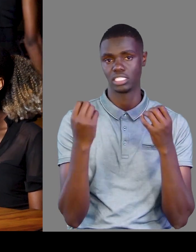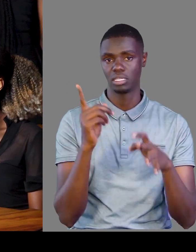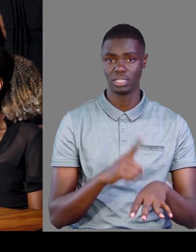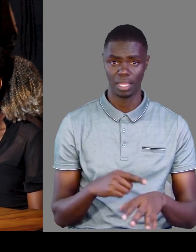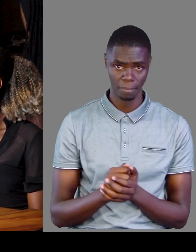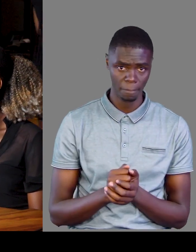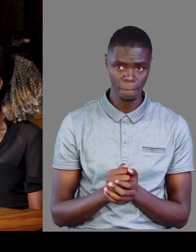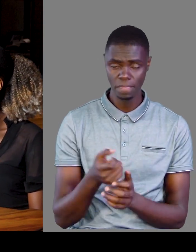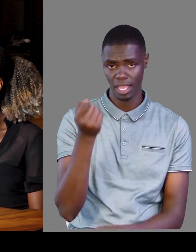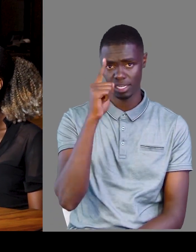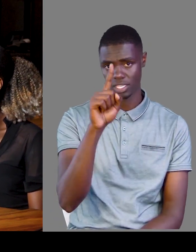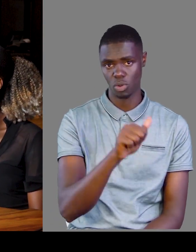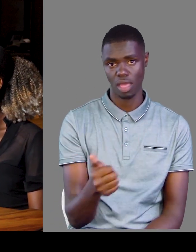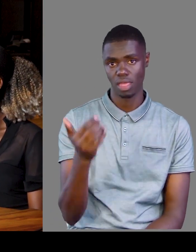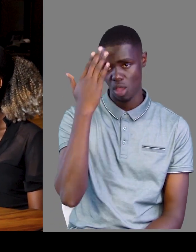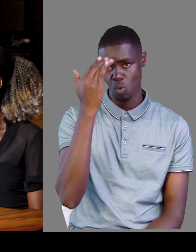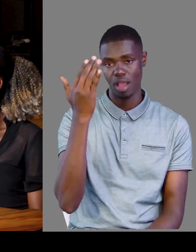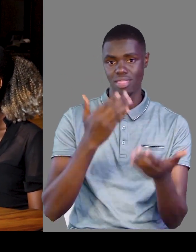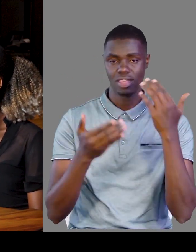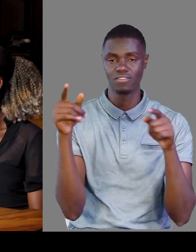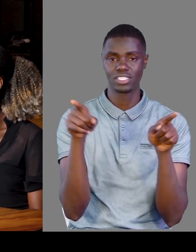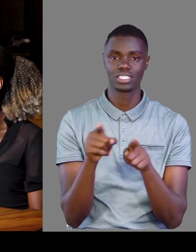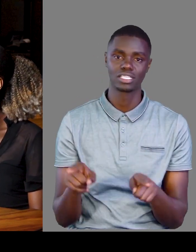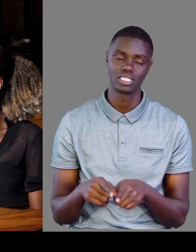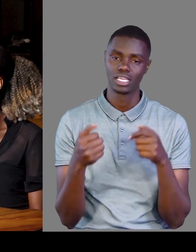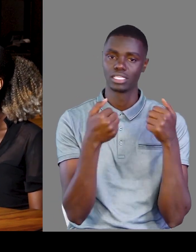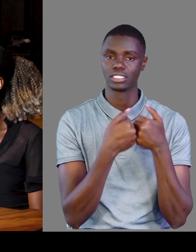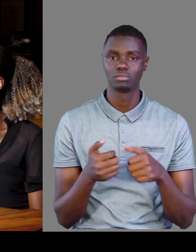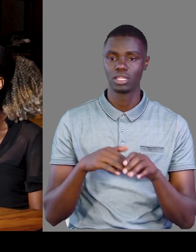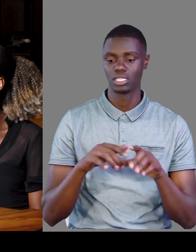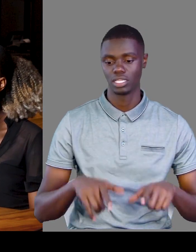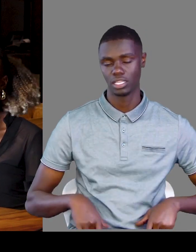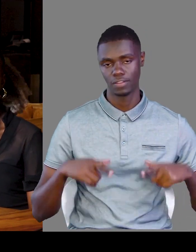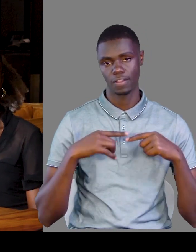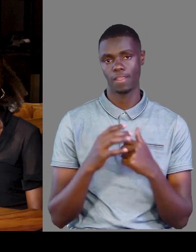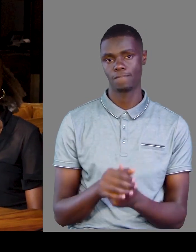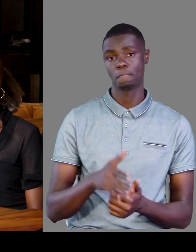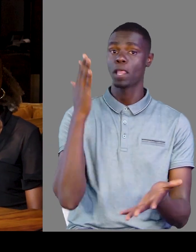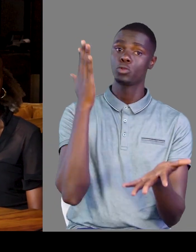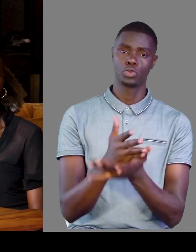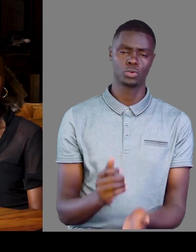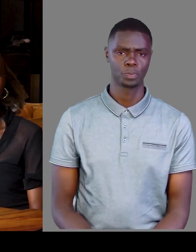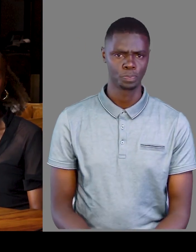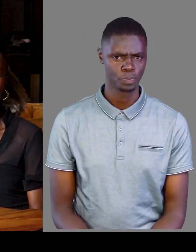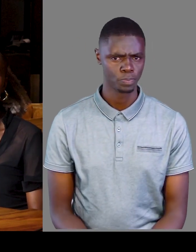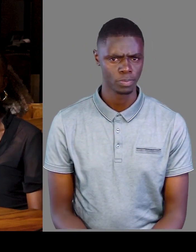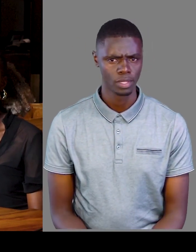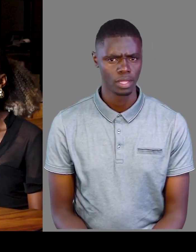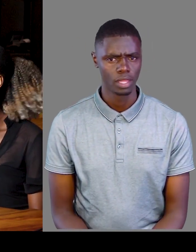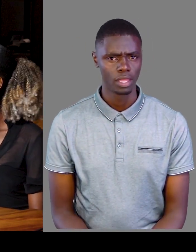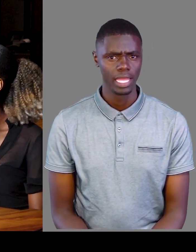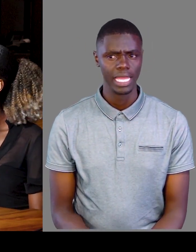of the time they understand each other because they're facing similar challenges. True. So I